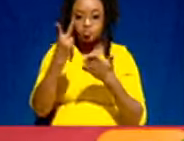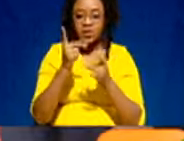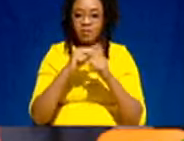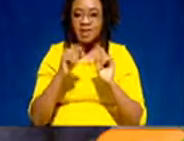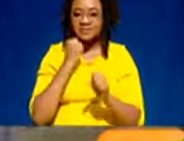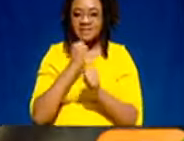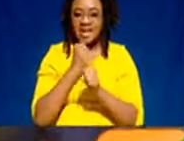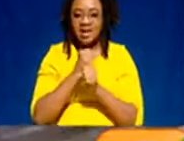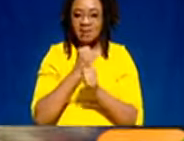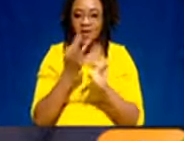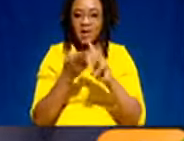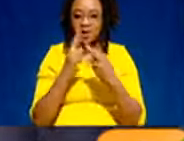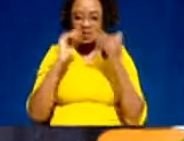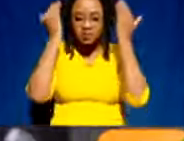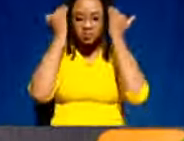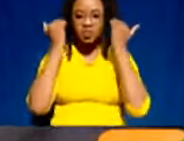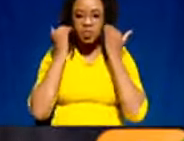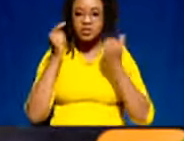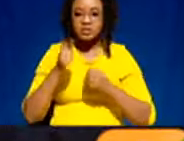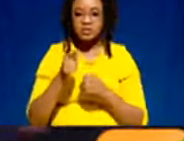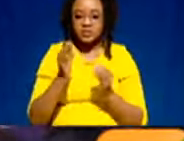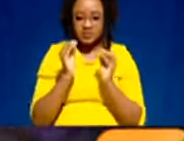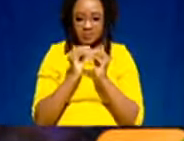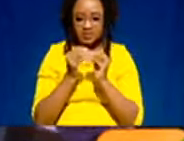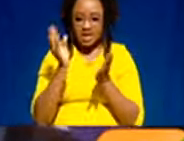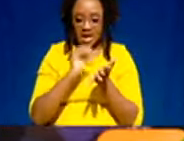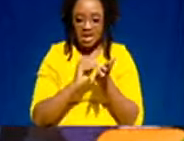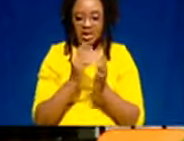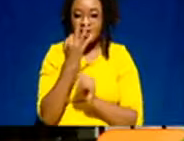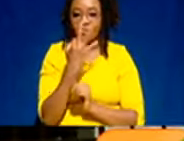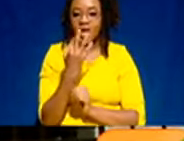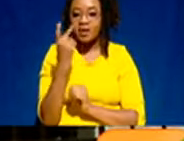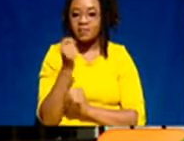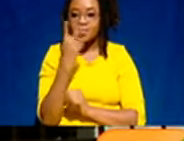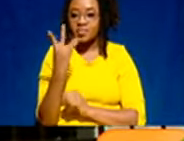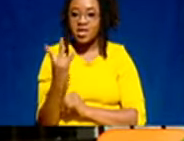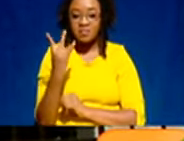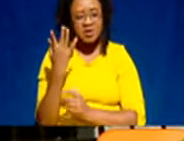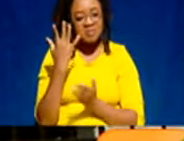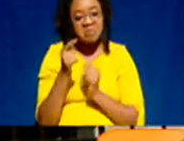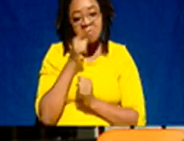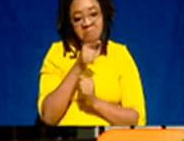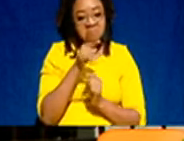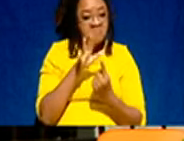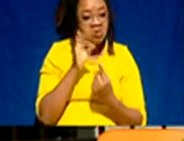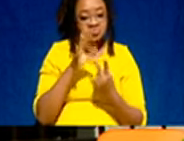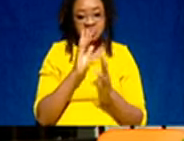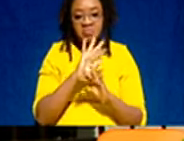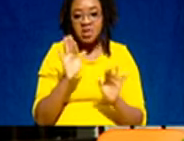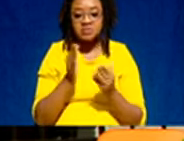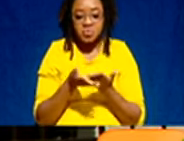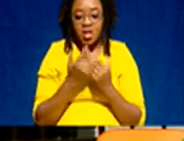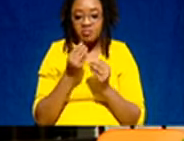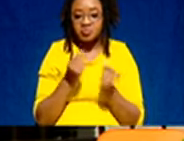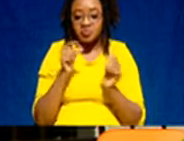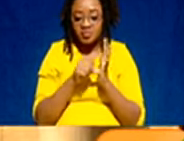Employment and Labor Relations Court, which convenes again on 3rd of April, may be the only viable option left to broker a truce